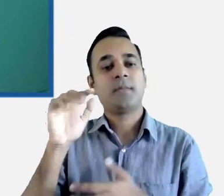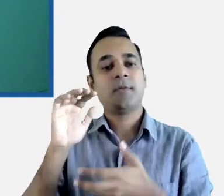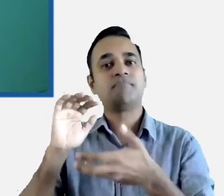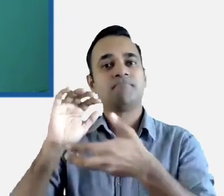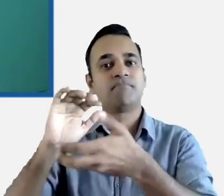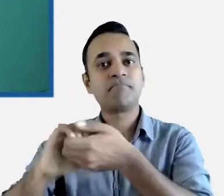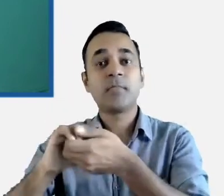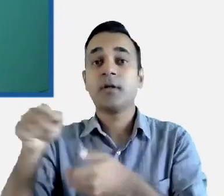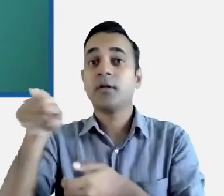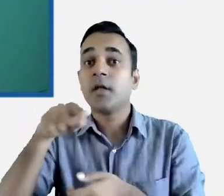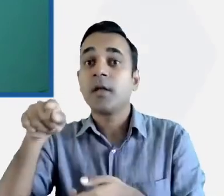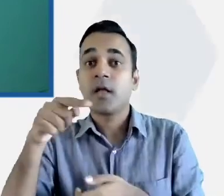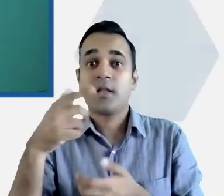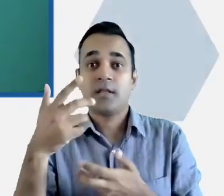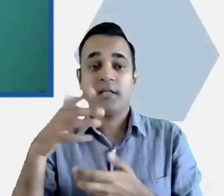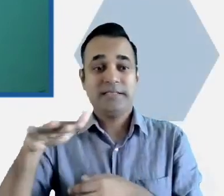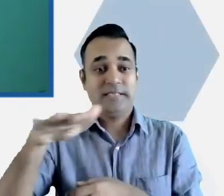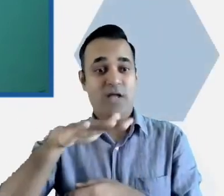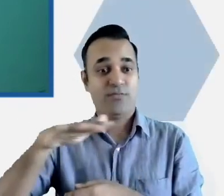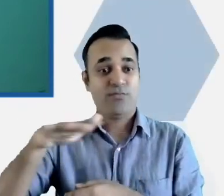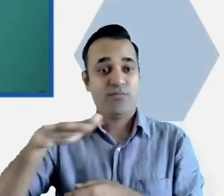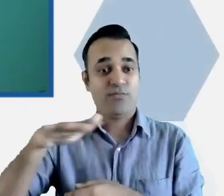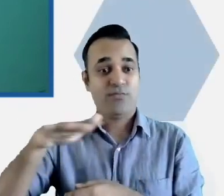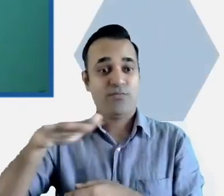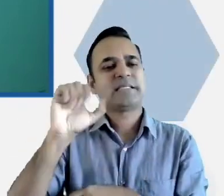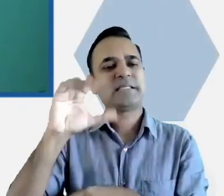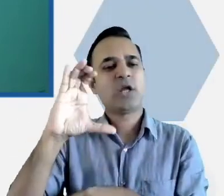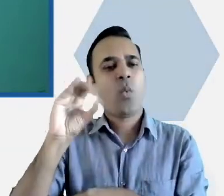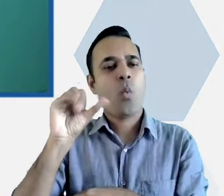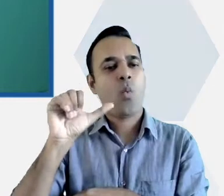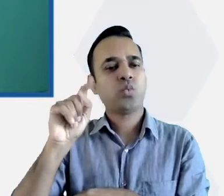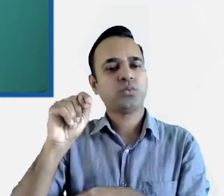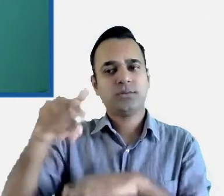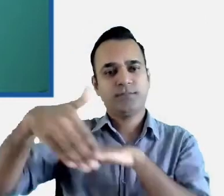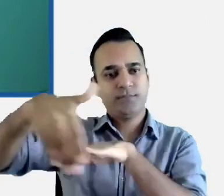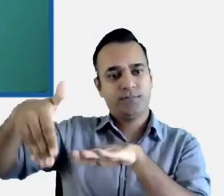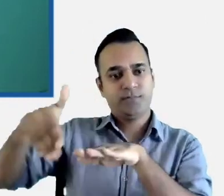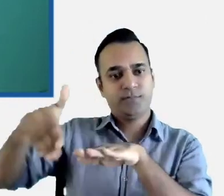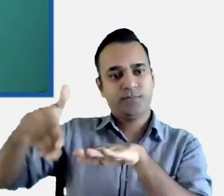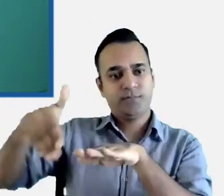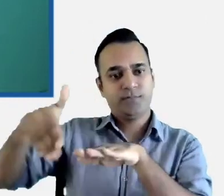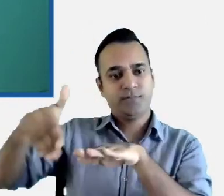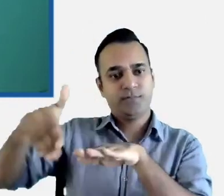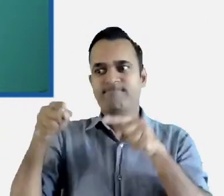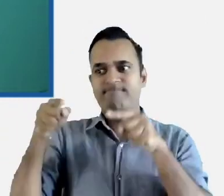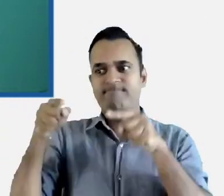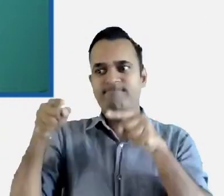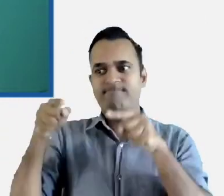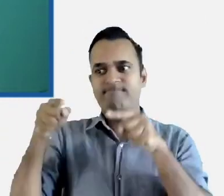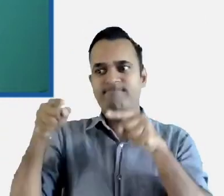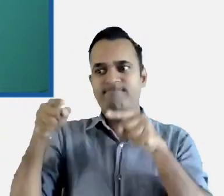y también proyectar las posibles soluciones que como municipalidad estamos intentando desarrollar para nuestra